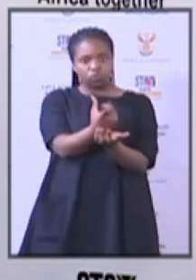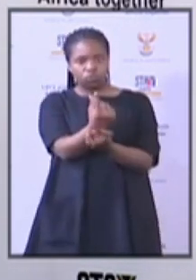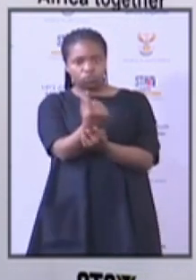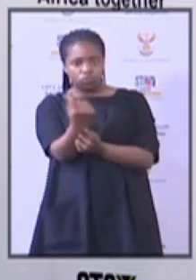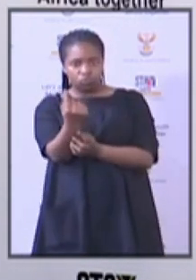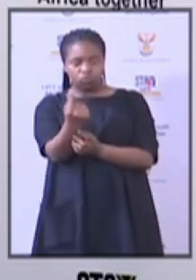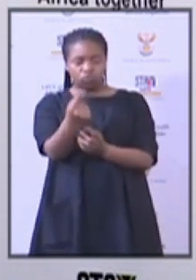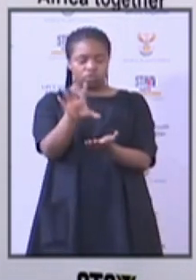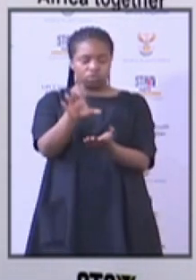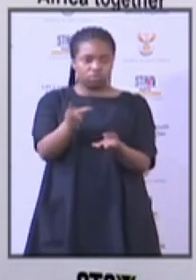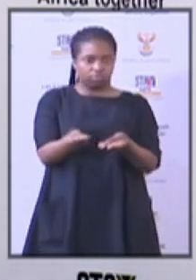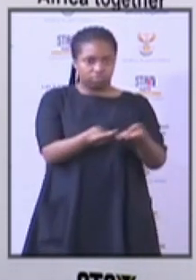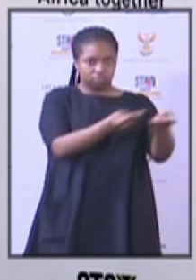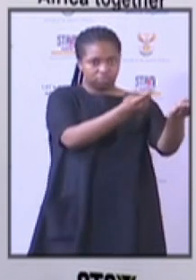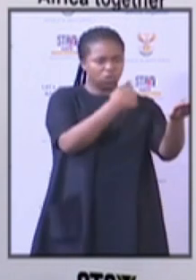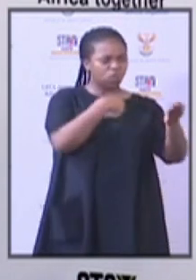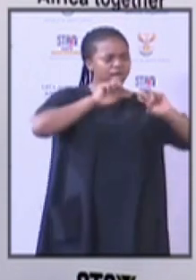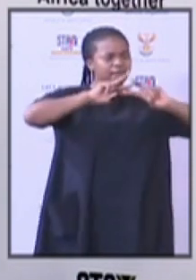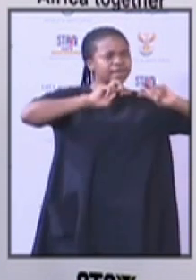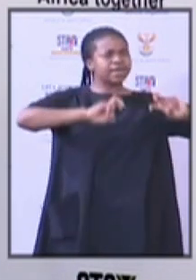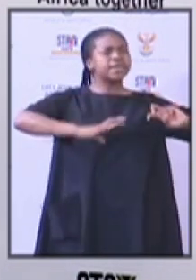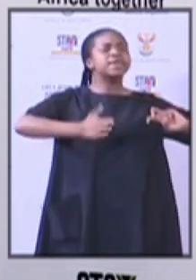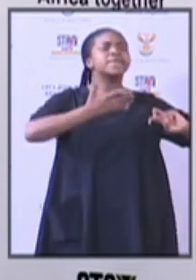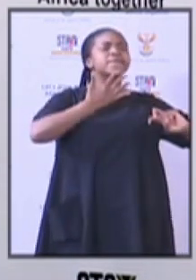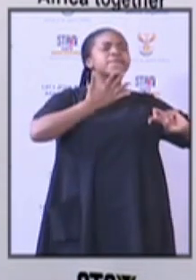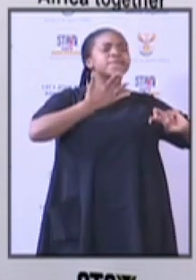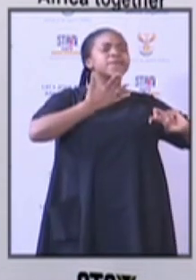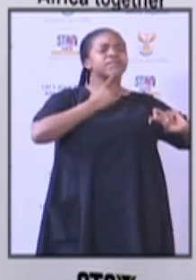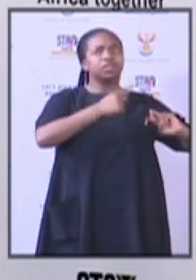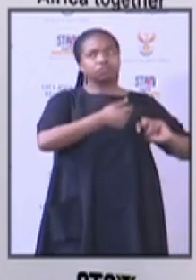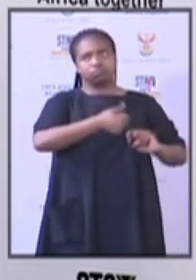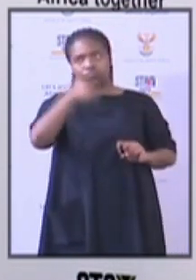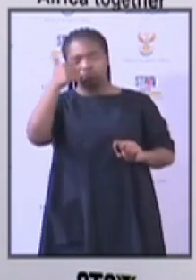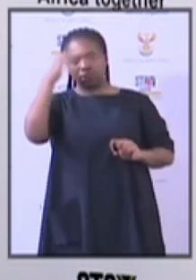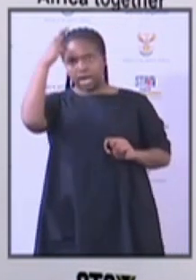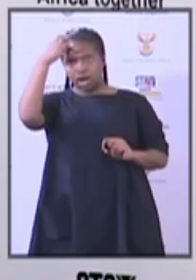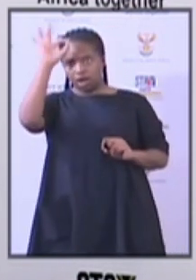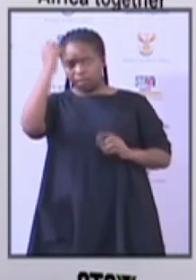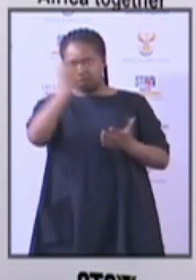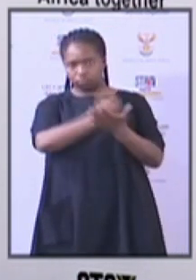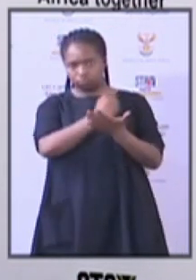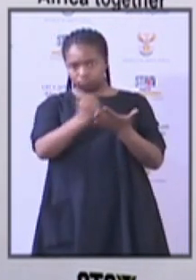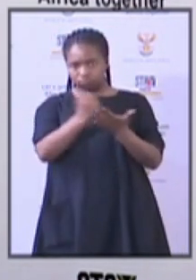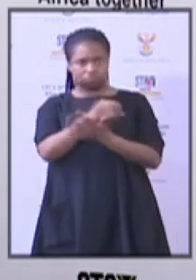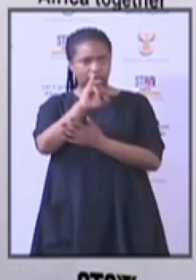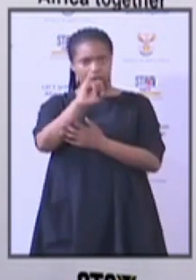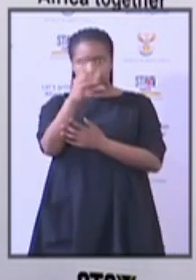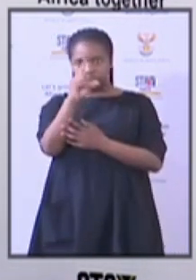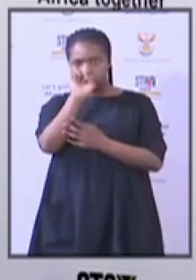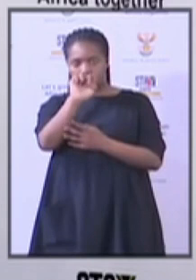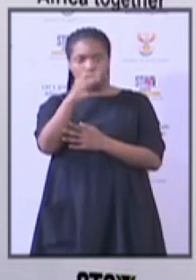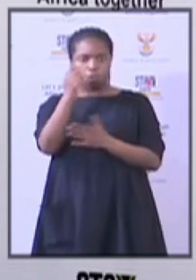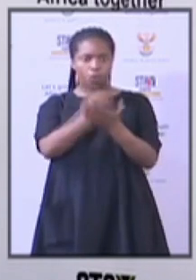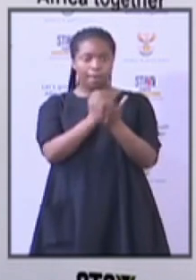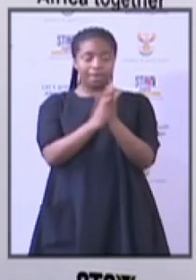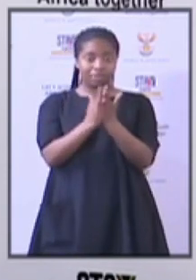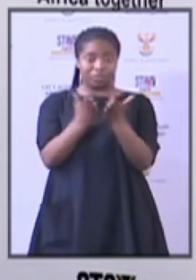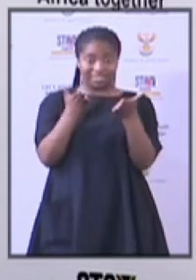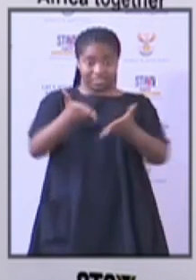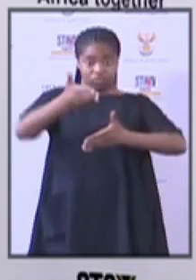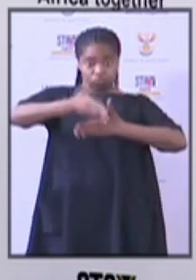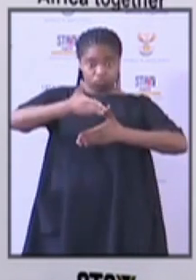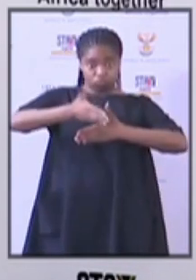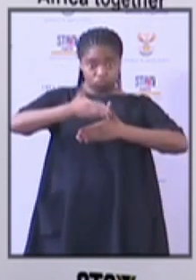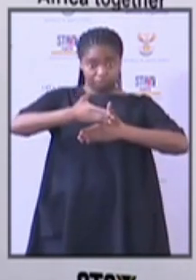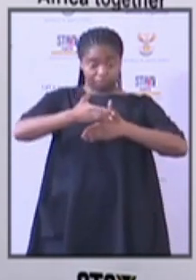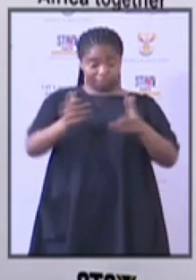Affairs, we do a background check, and we send it to government printers to print your passport and your ID. That is the job we've been